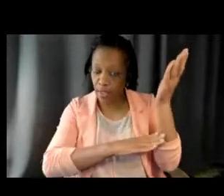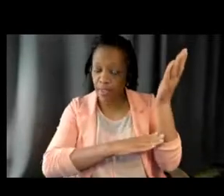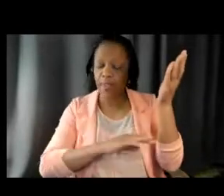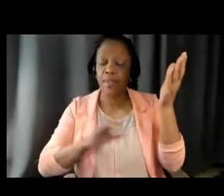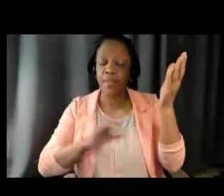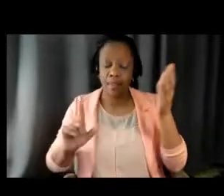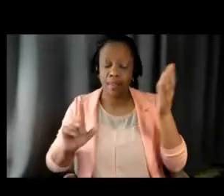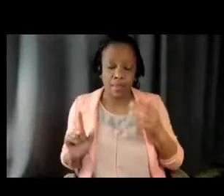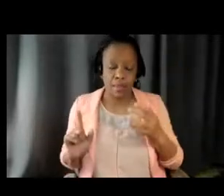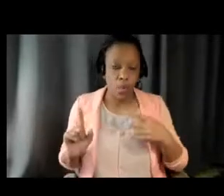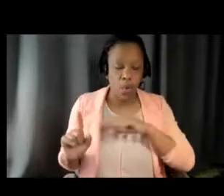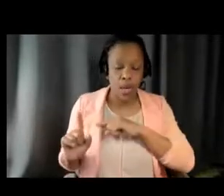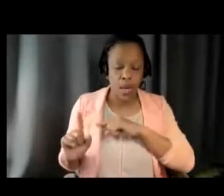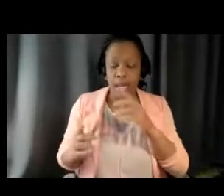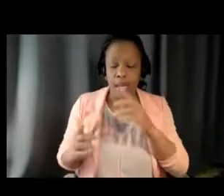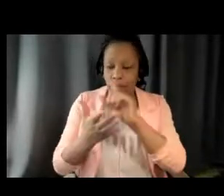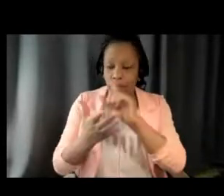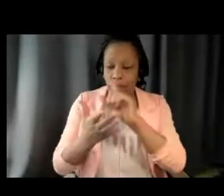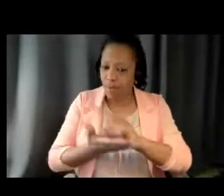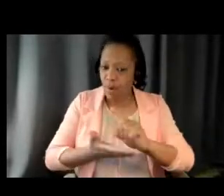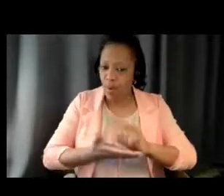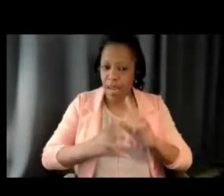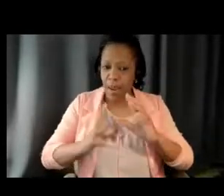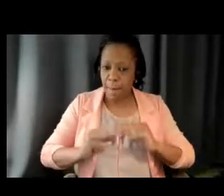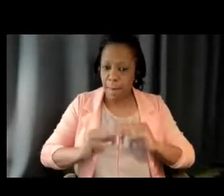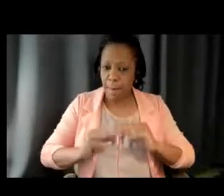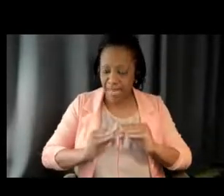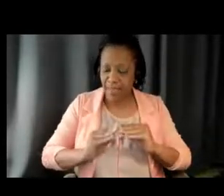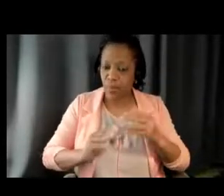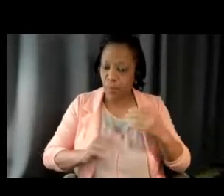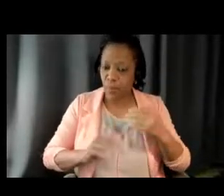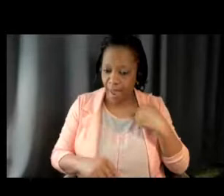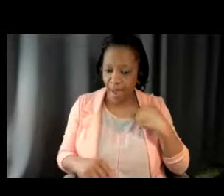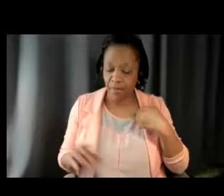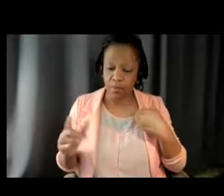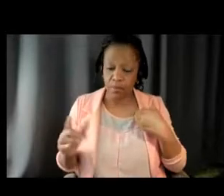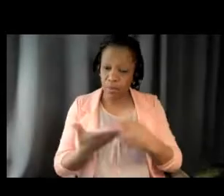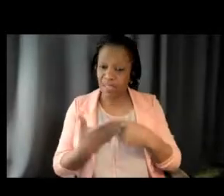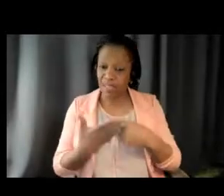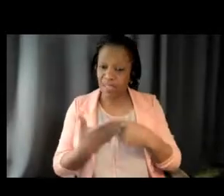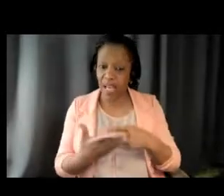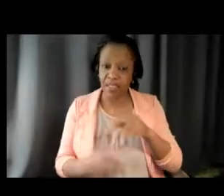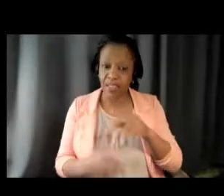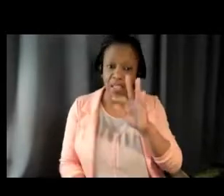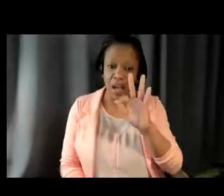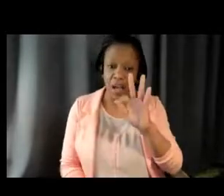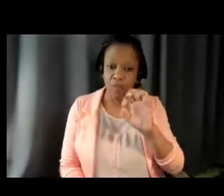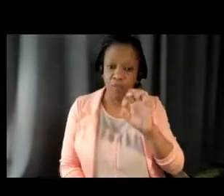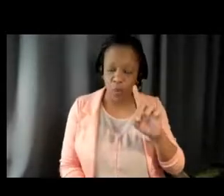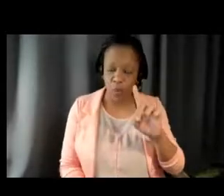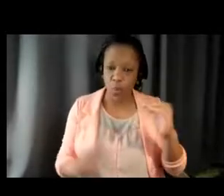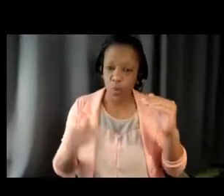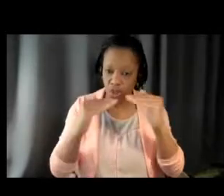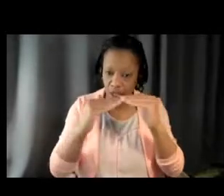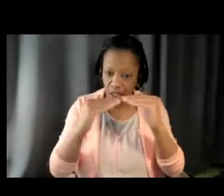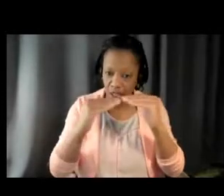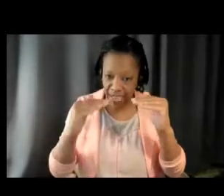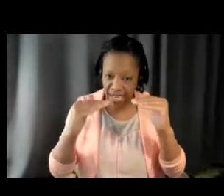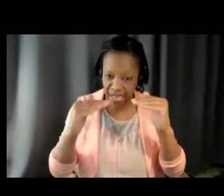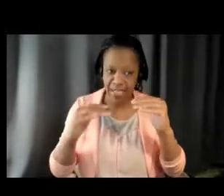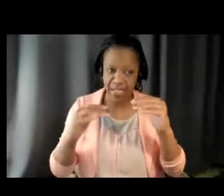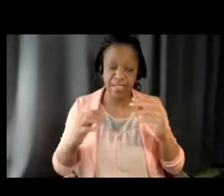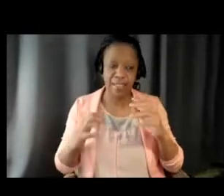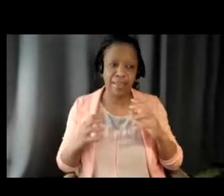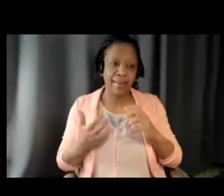weekly meetings. And in these weekly meetings, we would talk about food justice, we would talk about the different kind of strategies in terms of engaging with